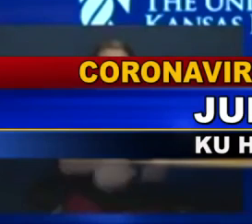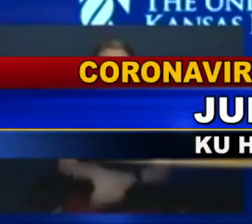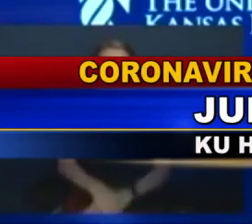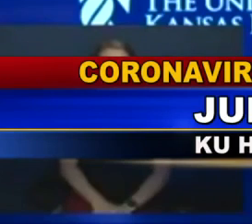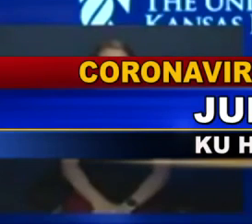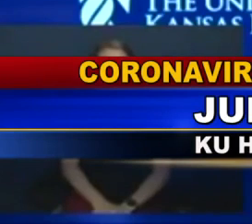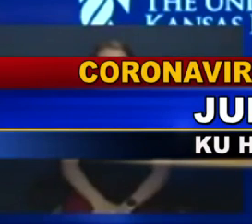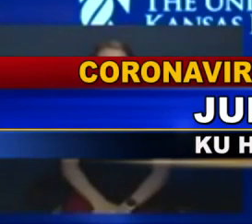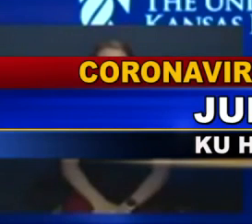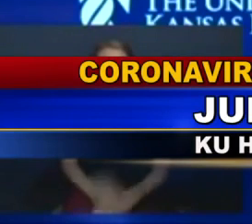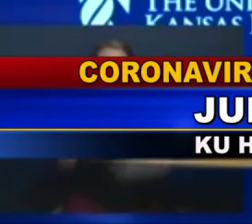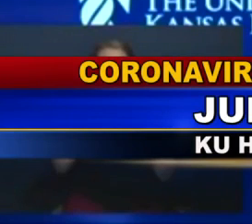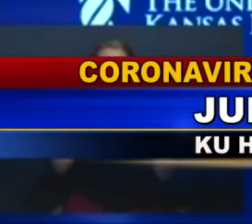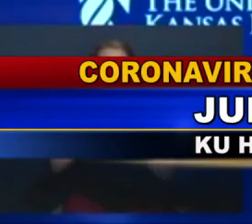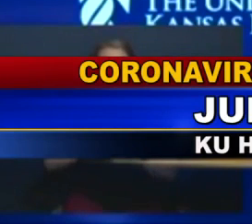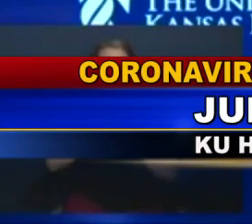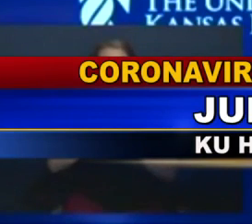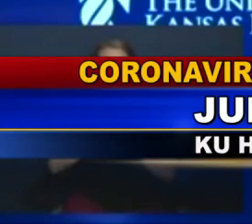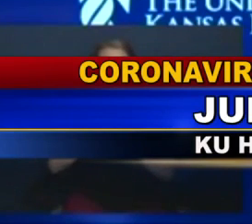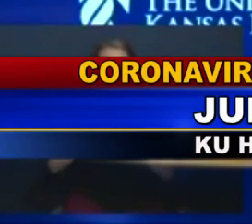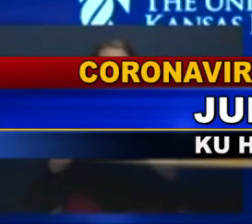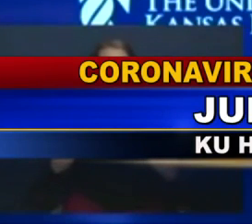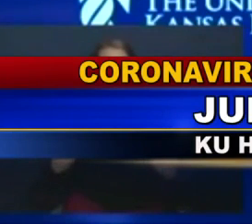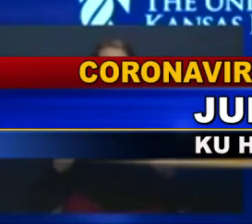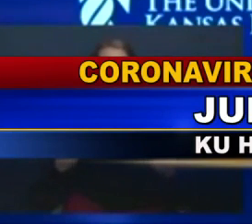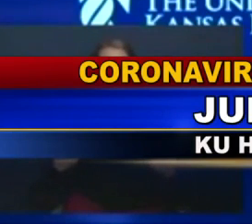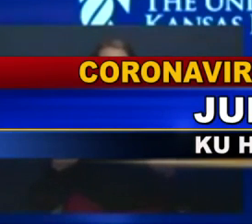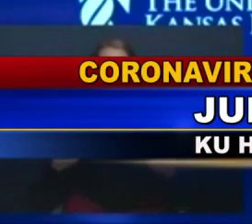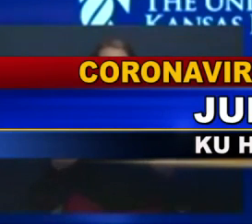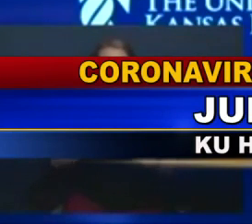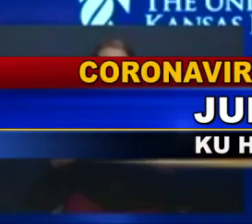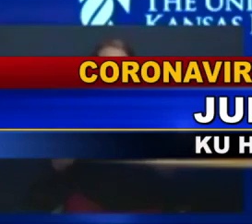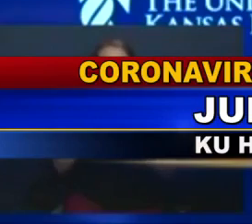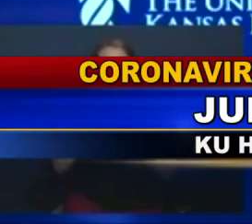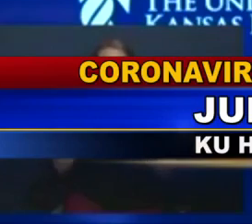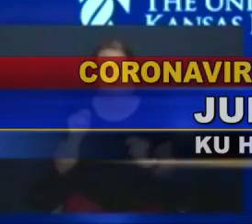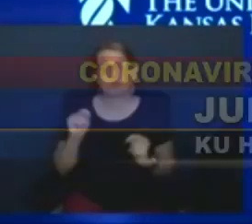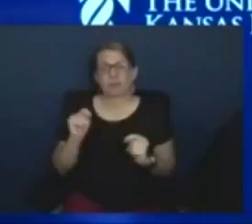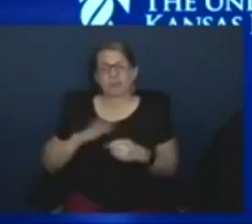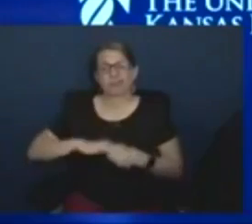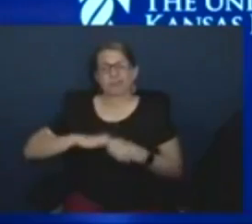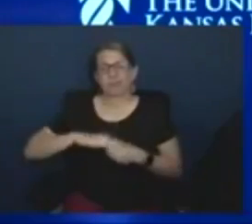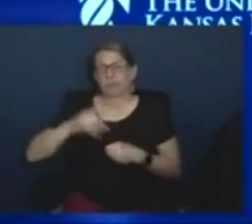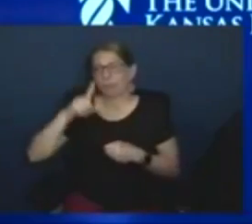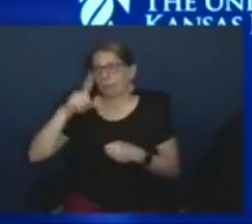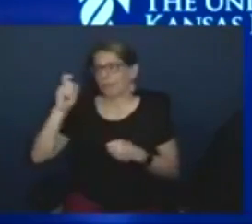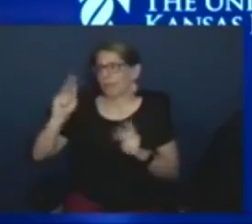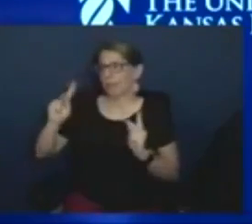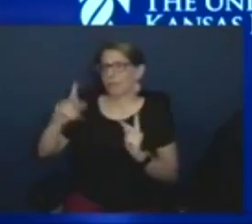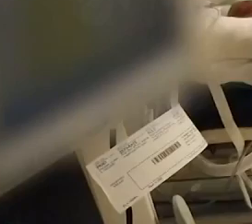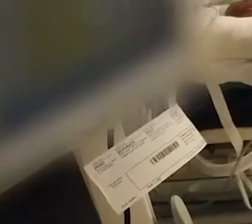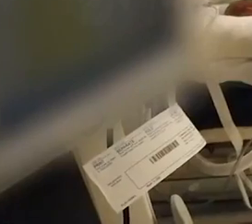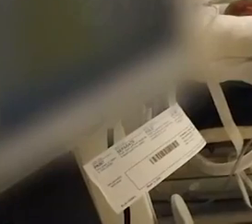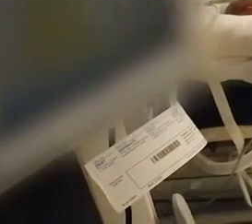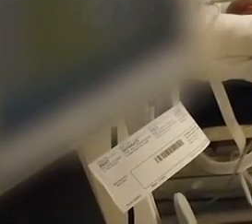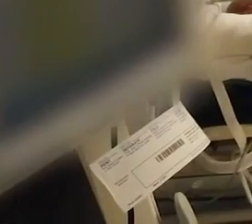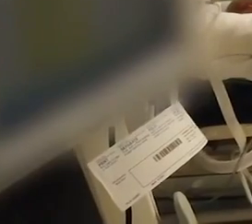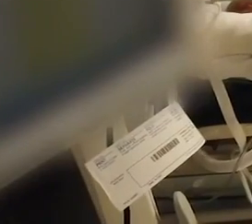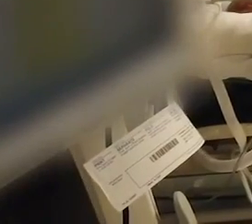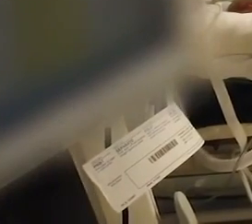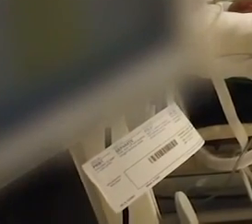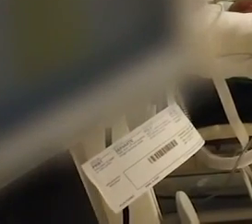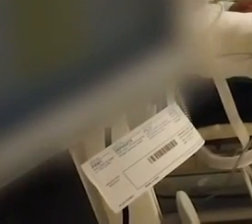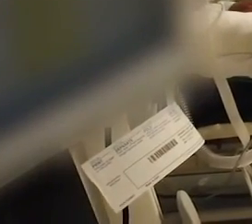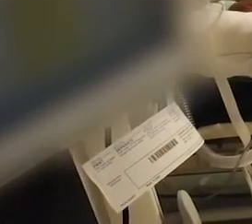community is feeling the burnout and feeling the pressure because people don't think it's real, and it is very real. It's